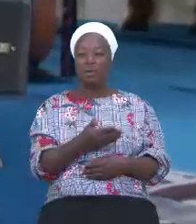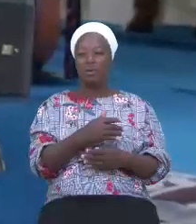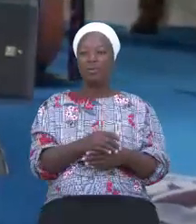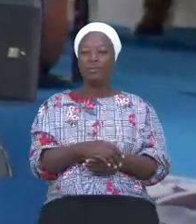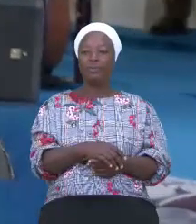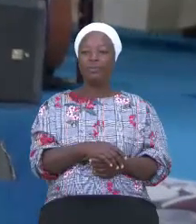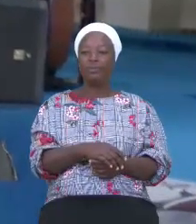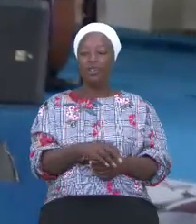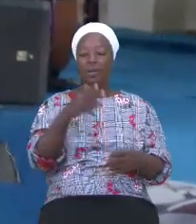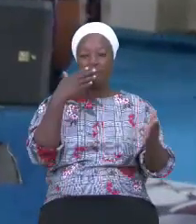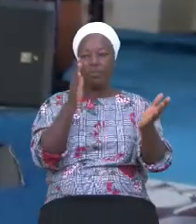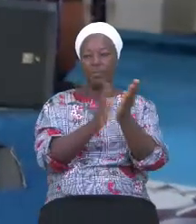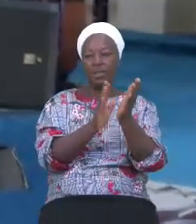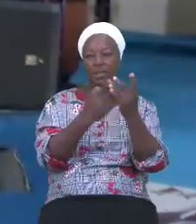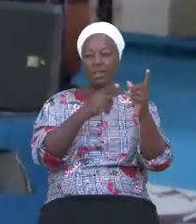Lord.